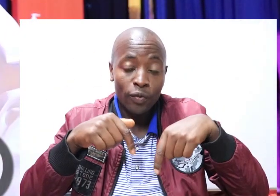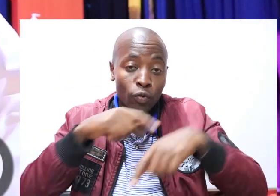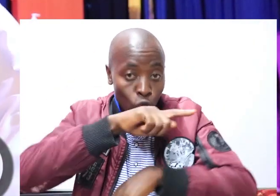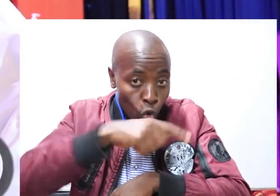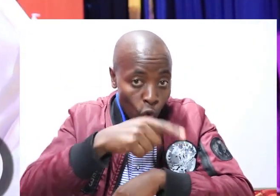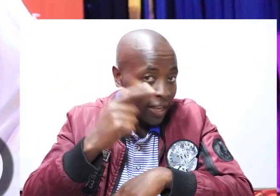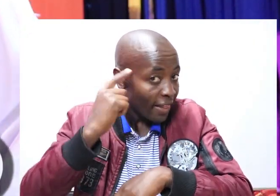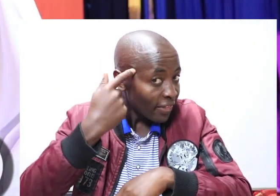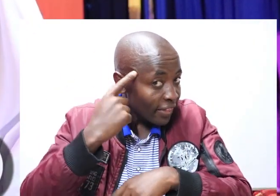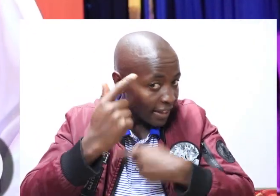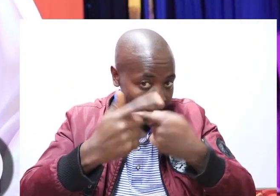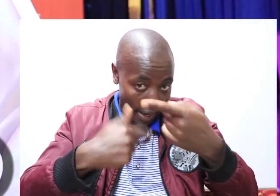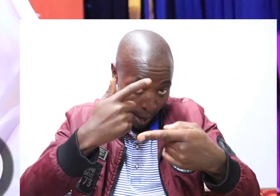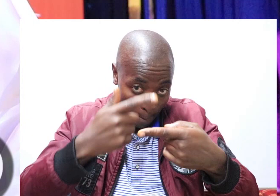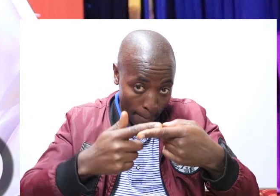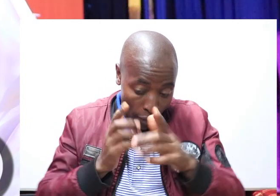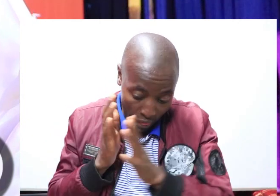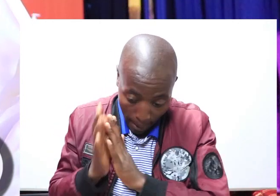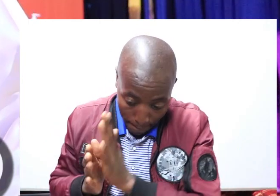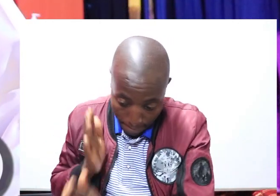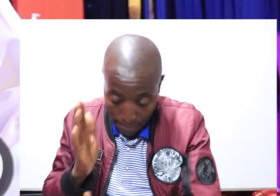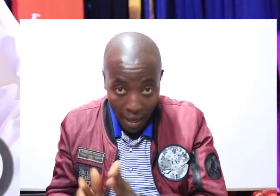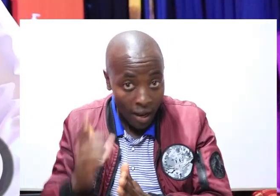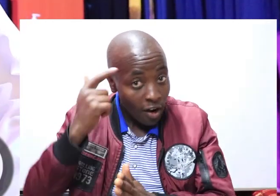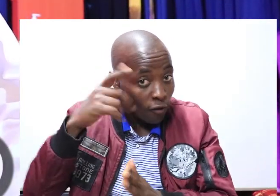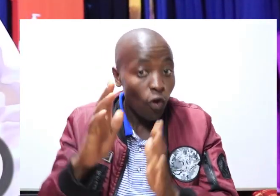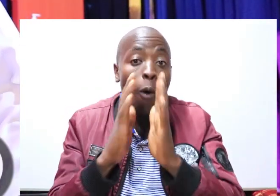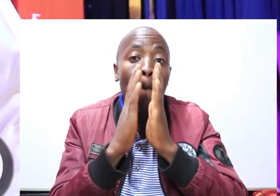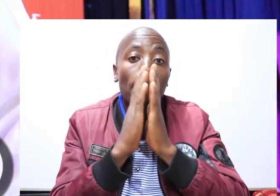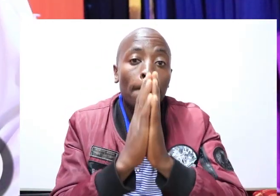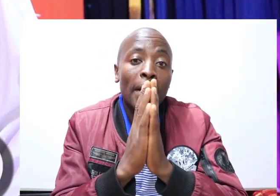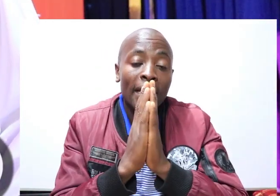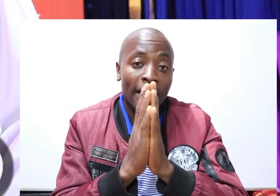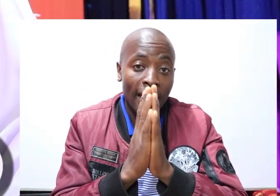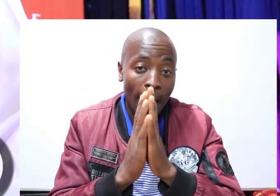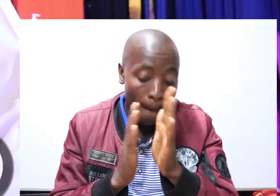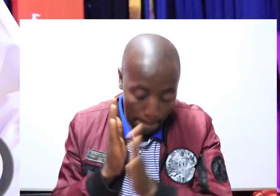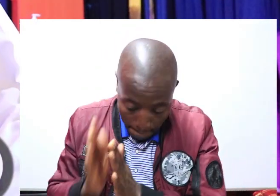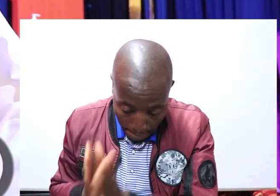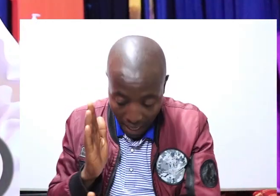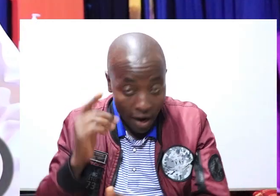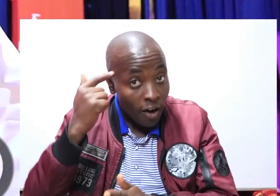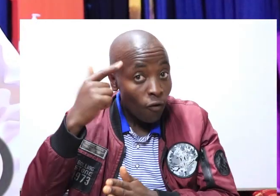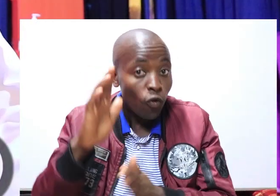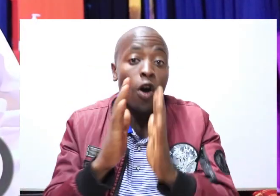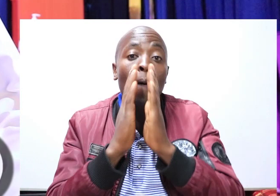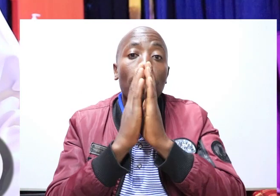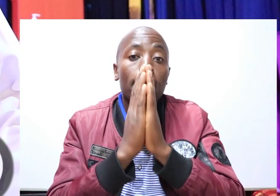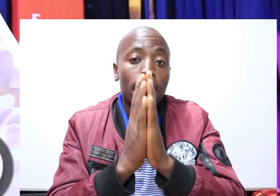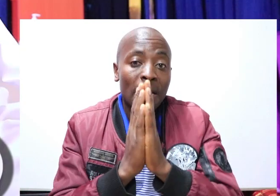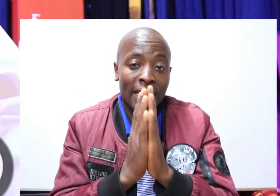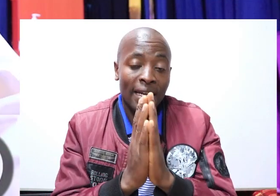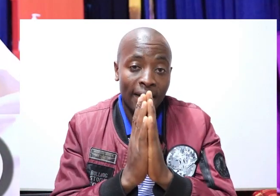are pondering about the blueprint for intercession. The blueprint for